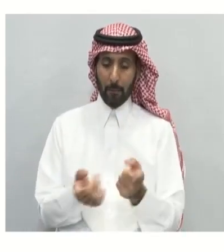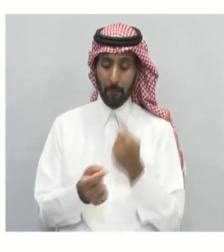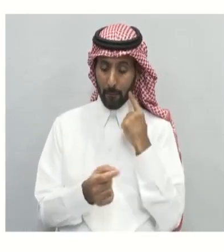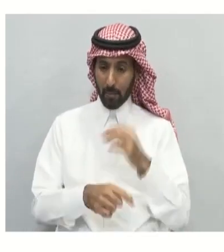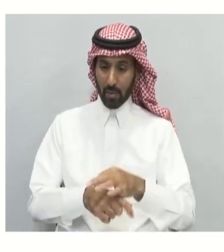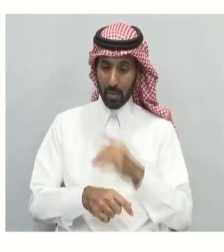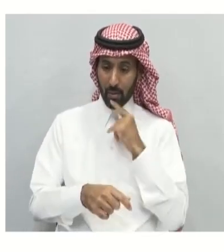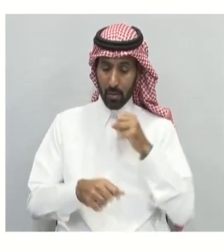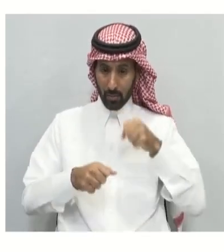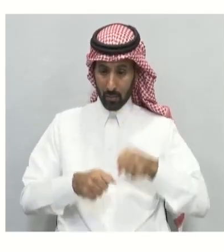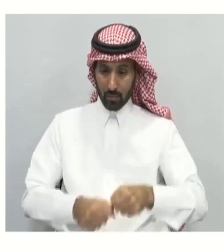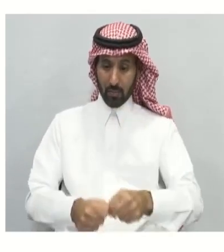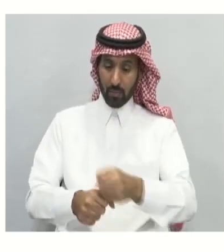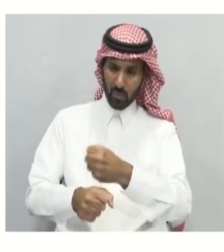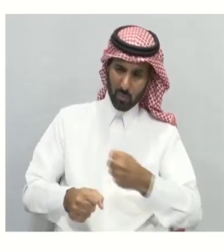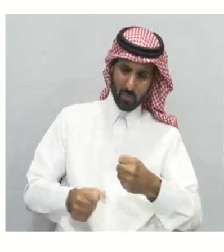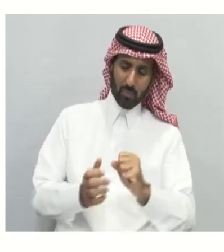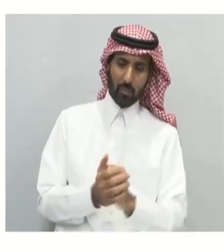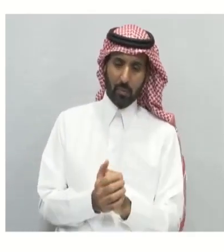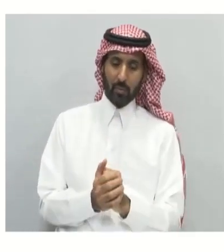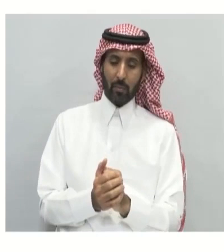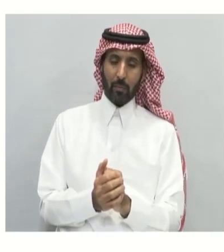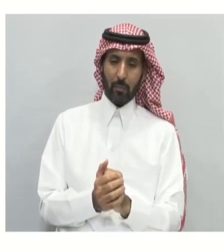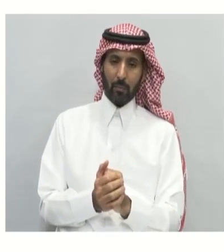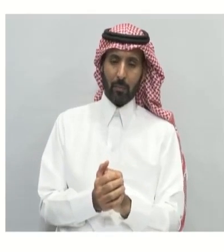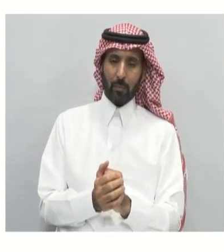Patients can be dropped off at the door.